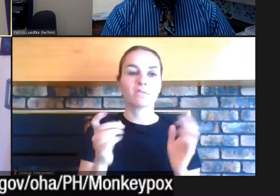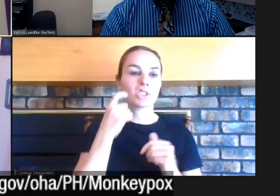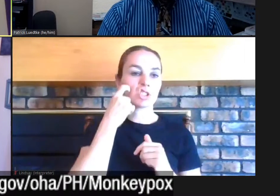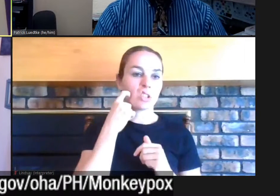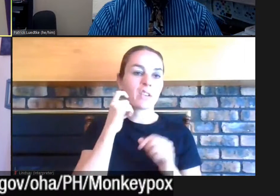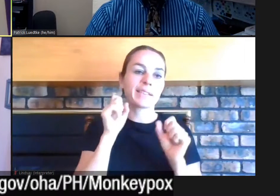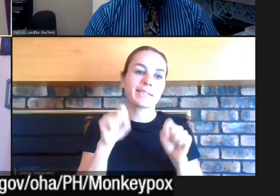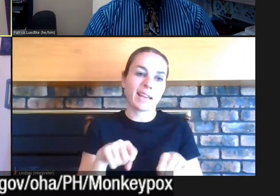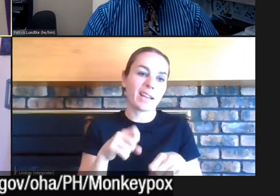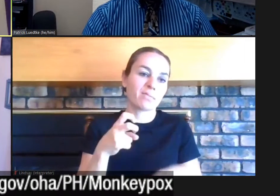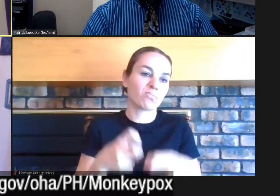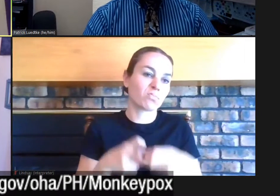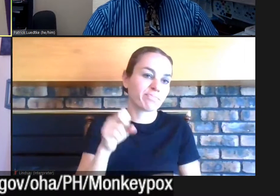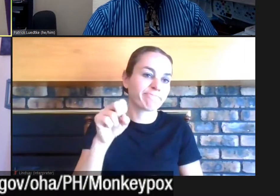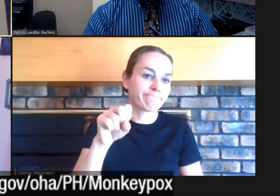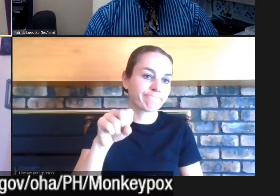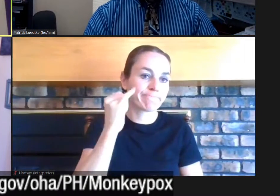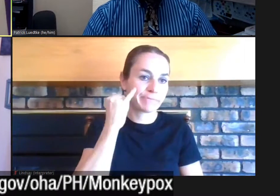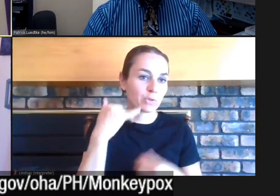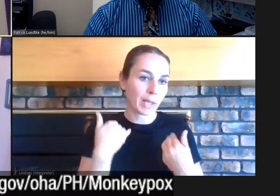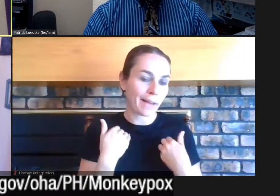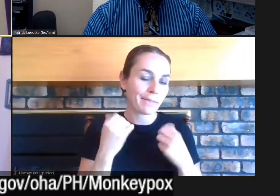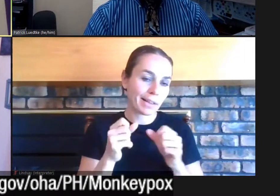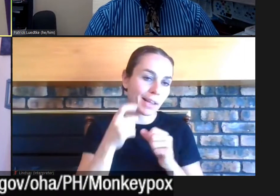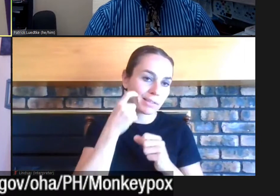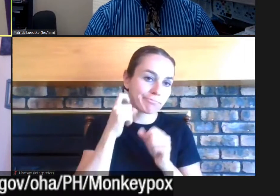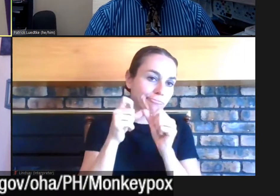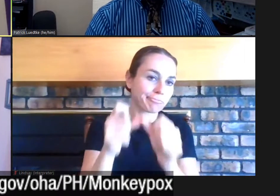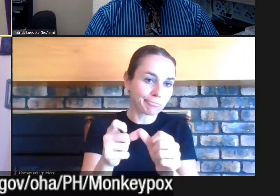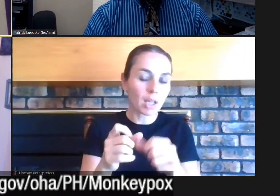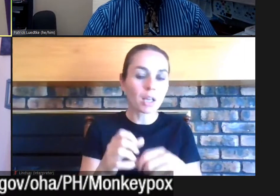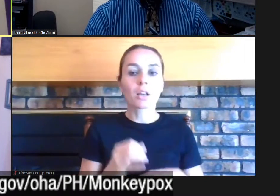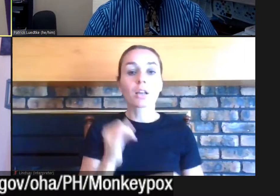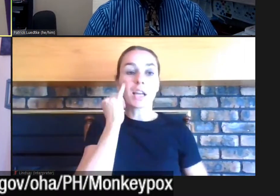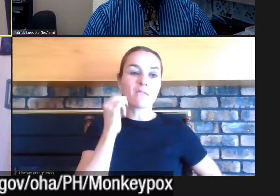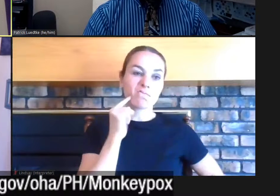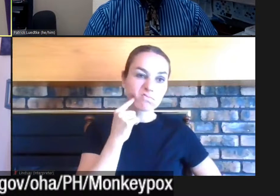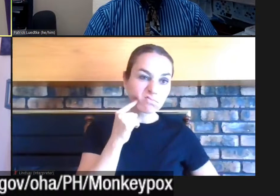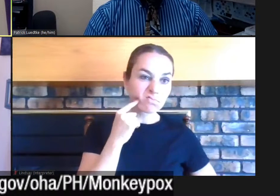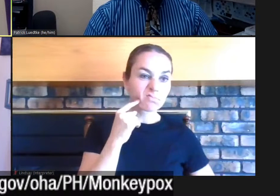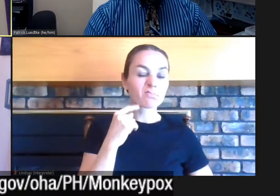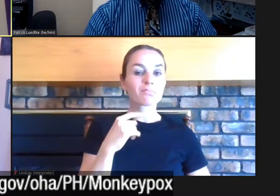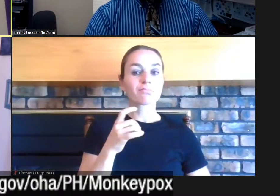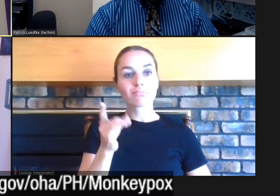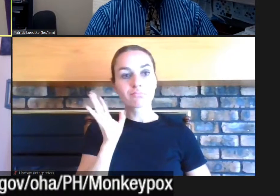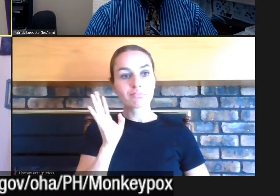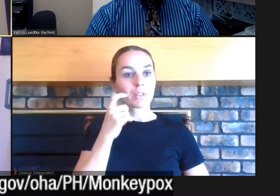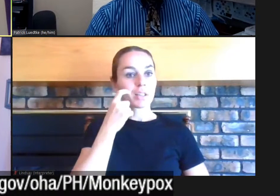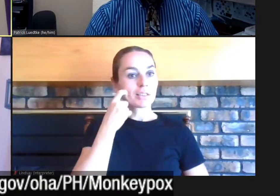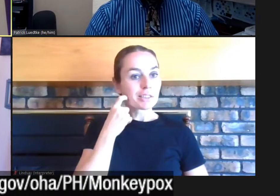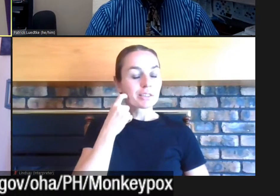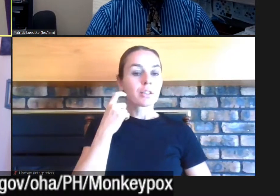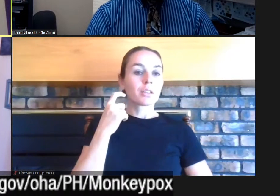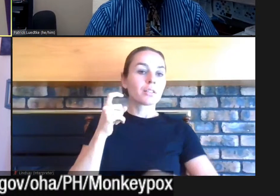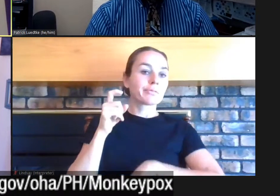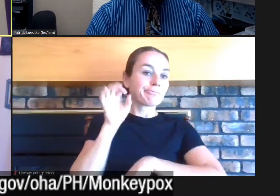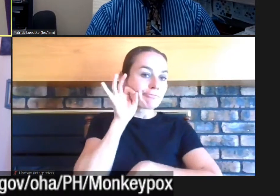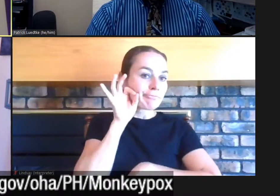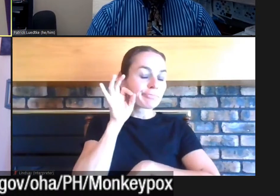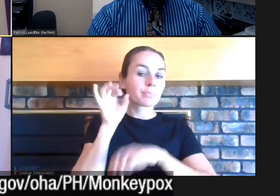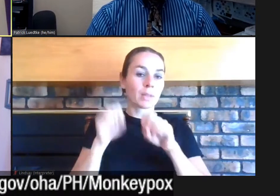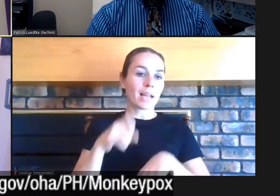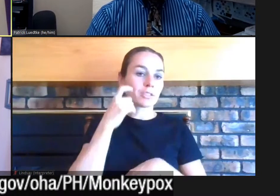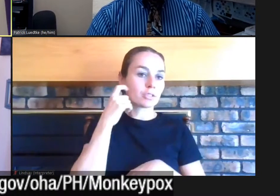issue after monkeypox. More lesions, more severe lesions lead to a higher chance of scarring. Lesions